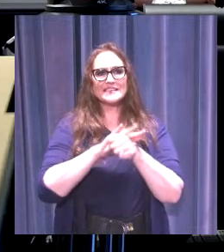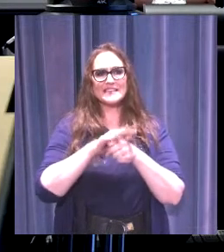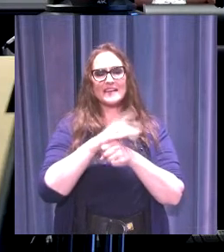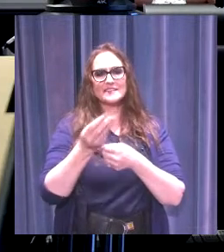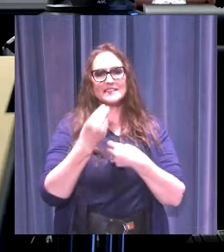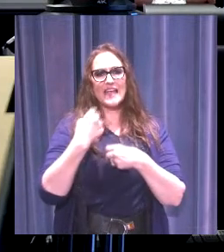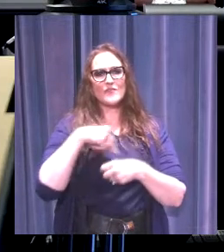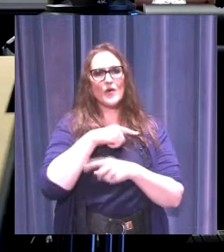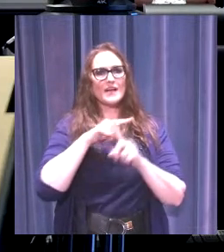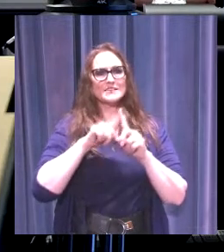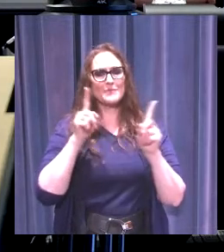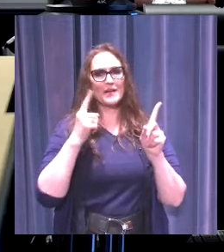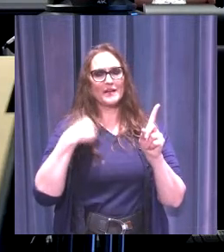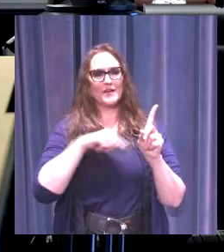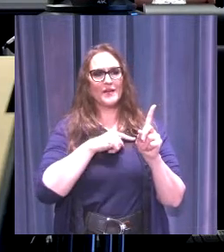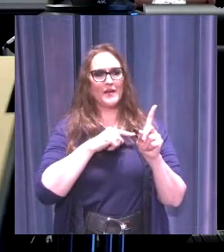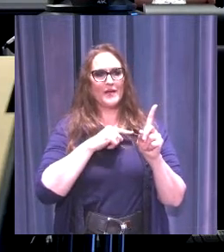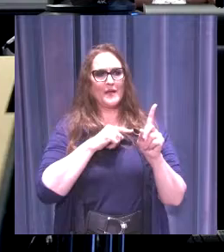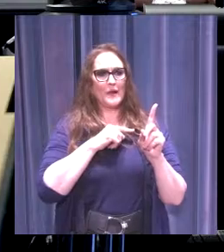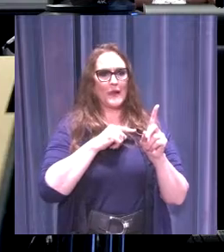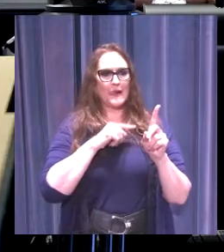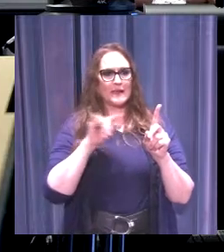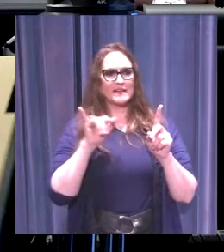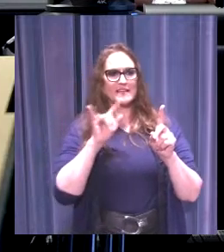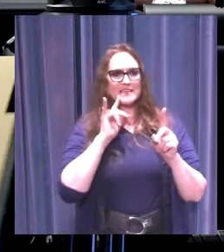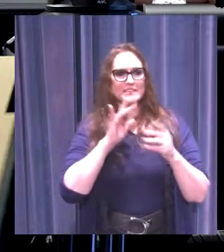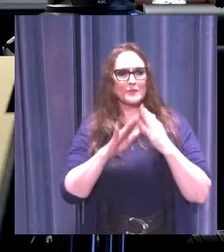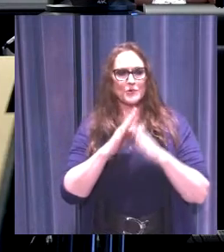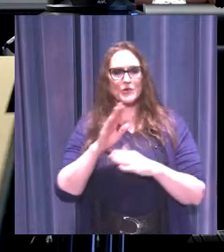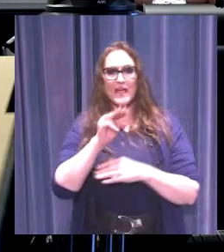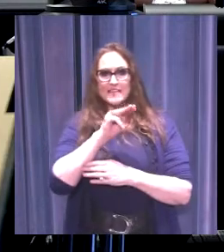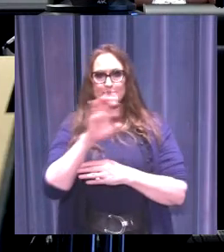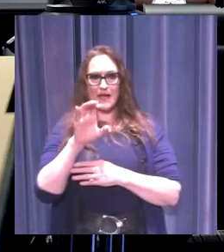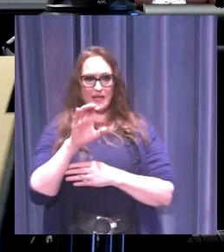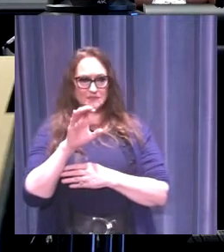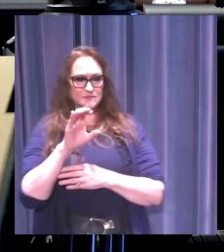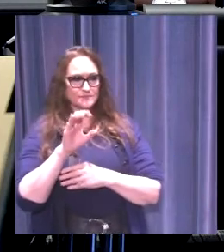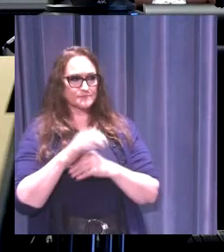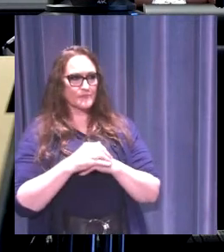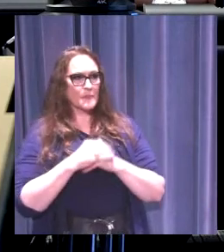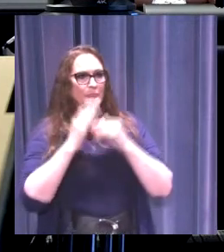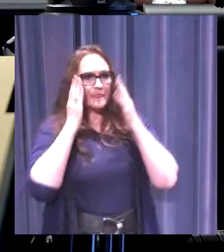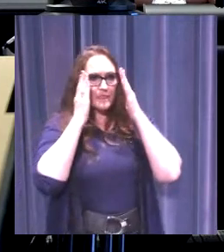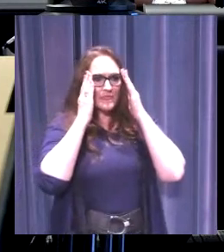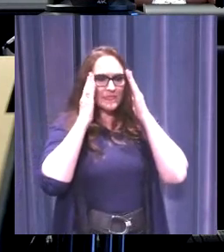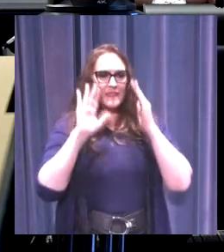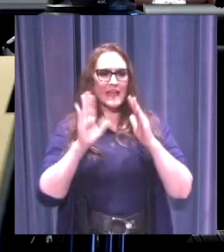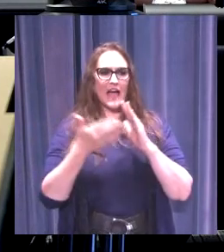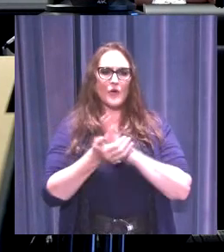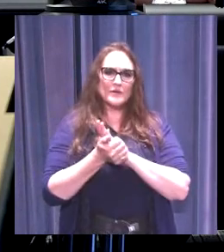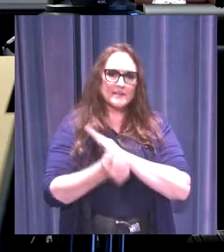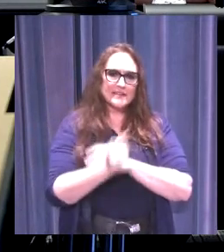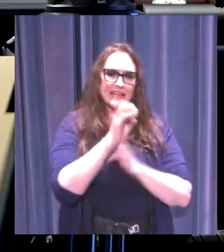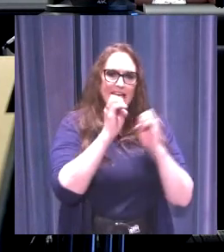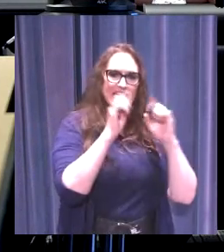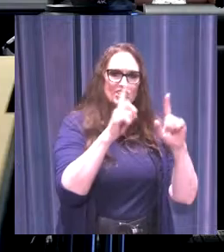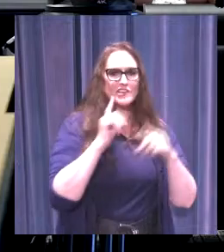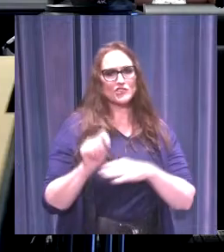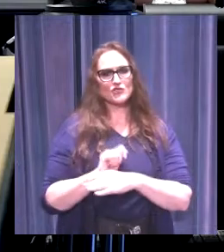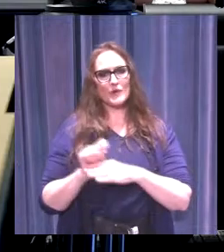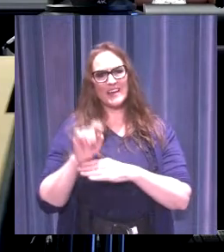us, but we as a community, as Mott Community College, our forte is education and